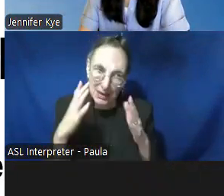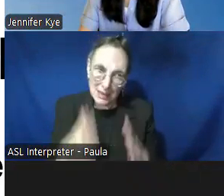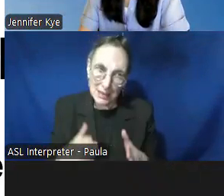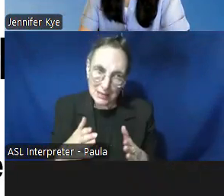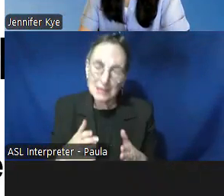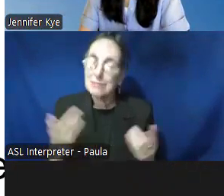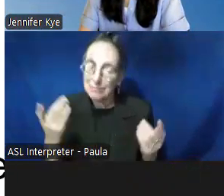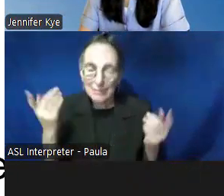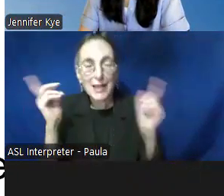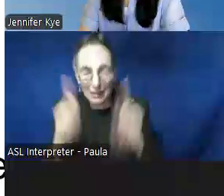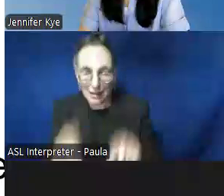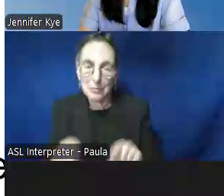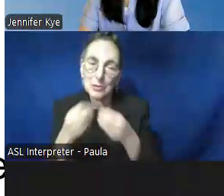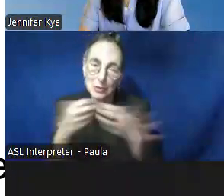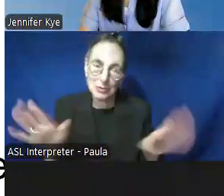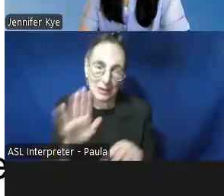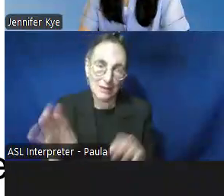please.